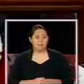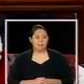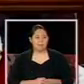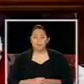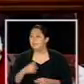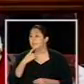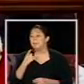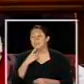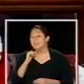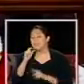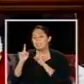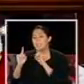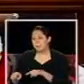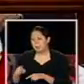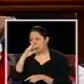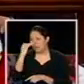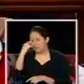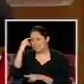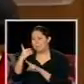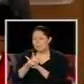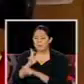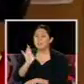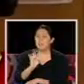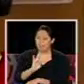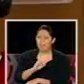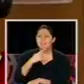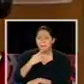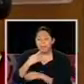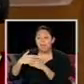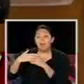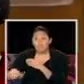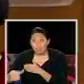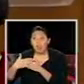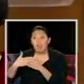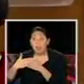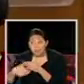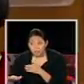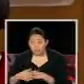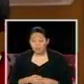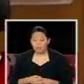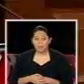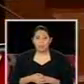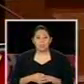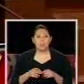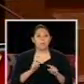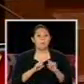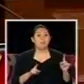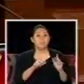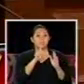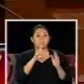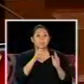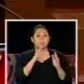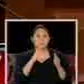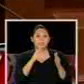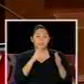7 and the question is pagkatapos hindi after po, December 12, pa was there iba? In action? He is already answering, Your Honor. How can he